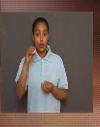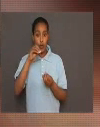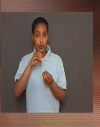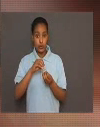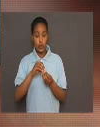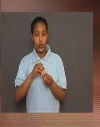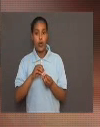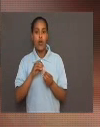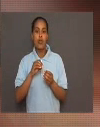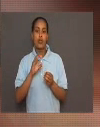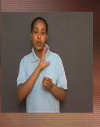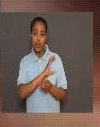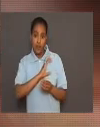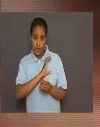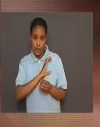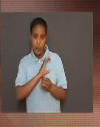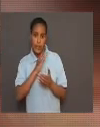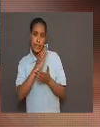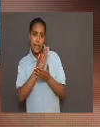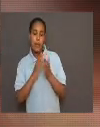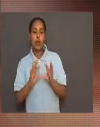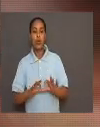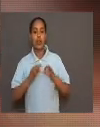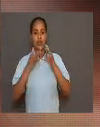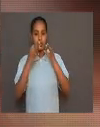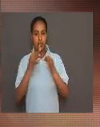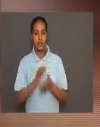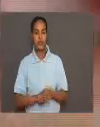often behave as semiconductors.